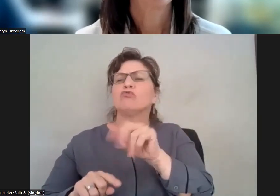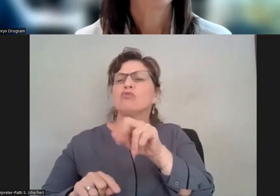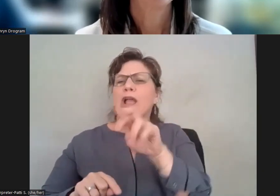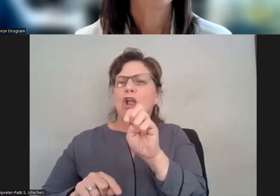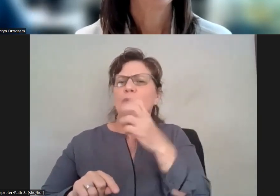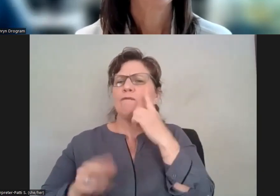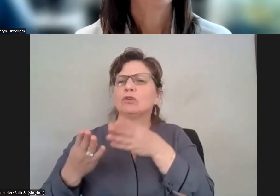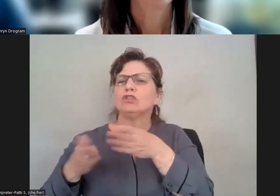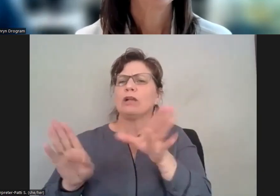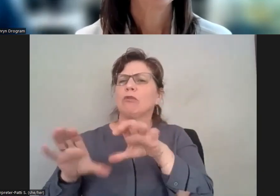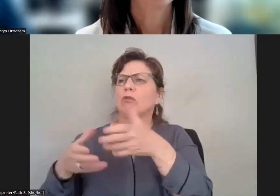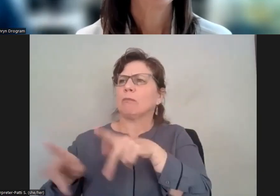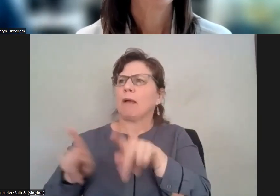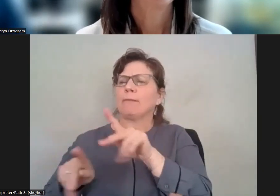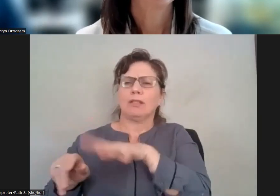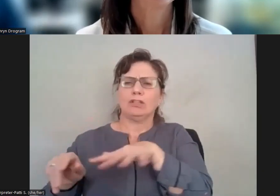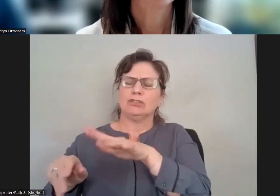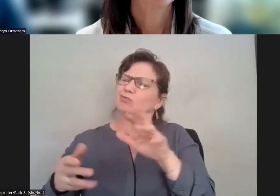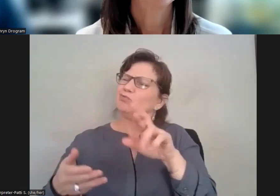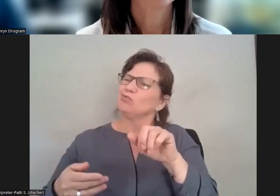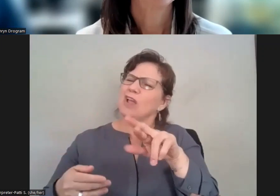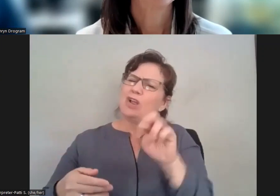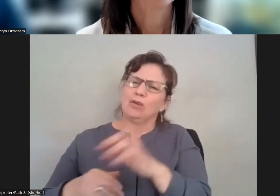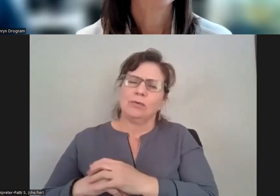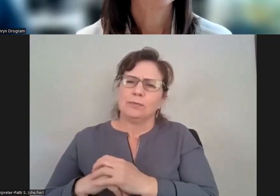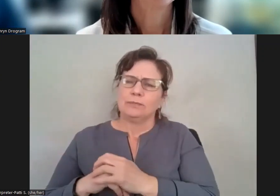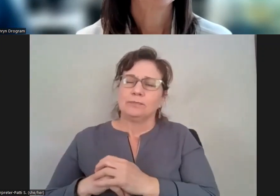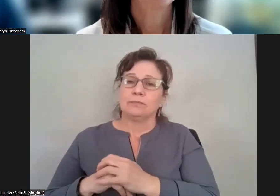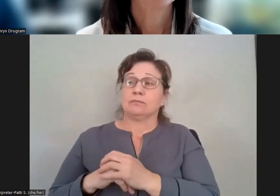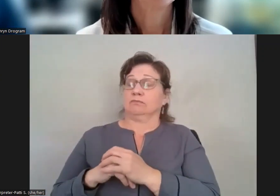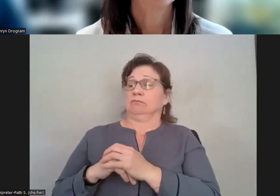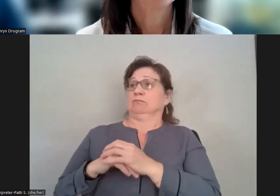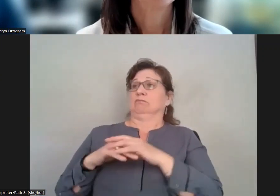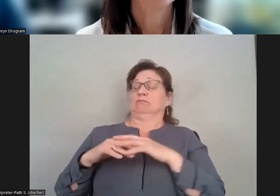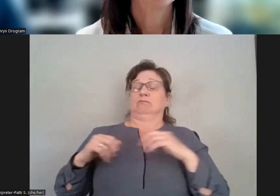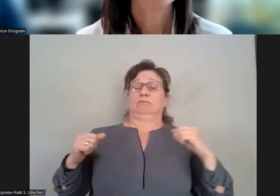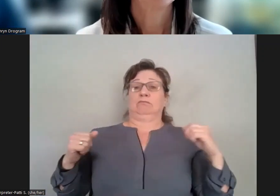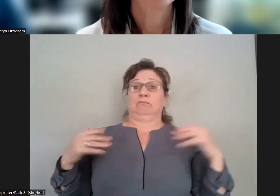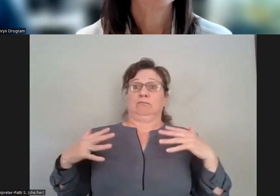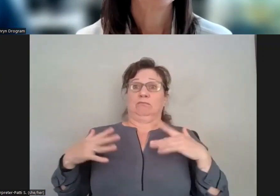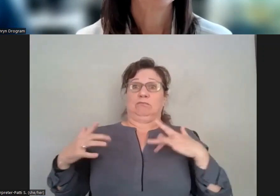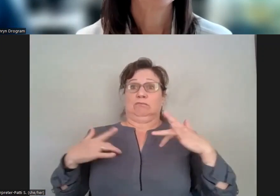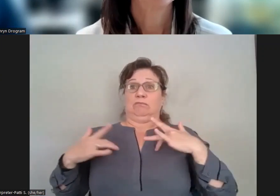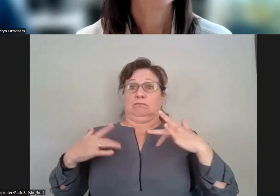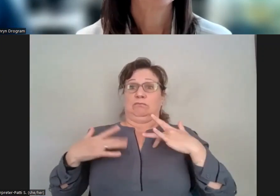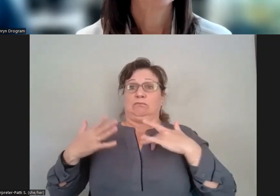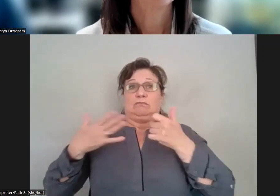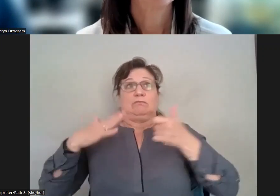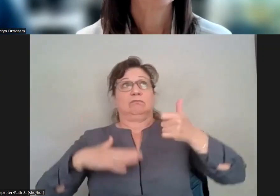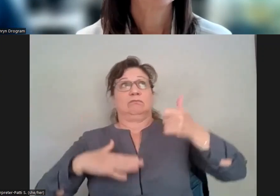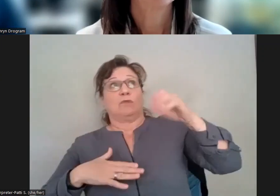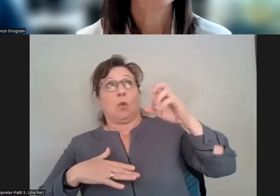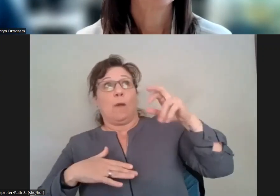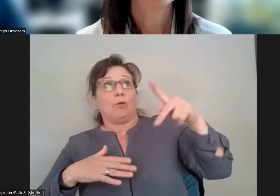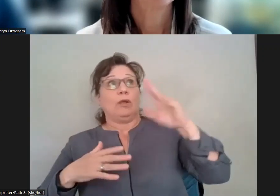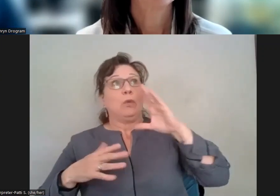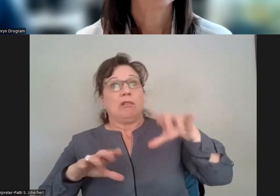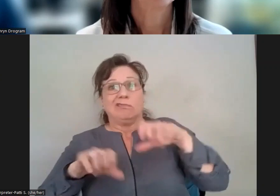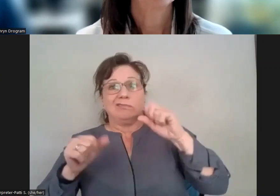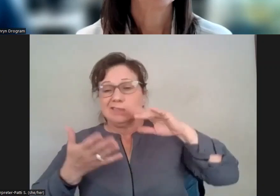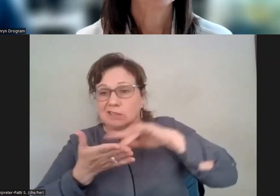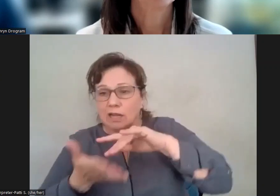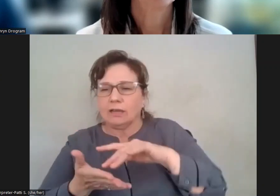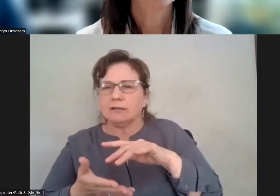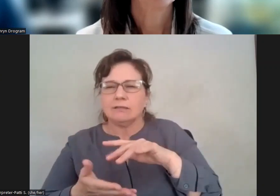population. So there's not as large of a population cohort to do a study like that. It's not like colorectal cancer.